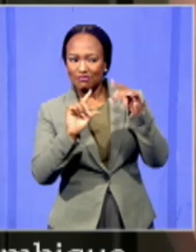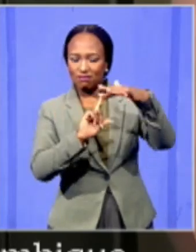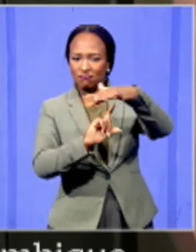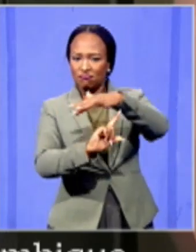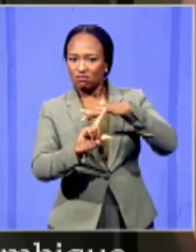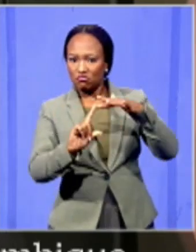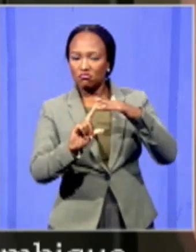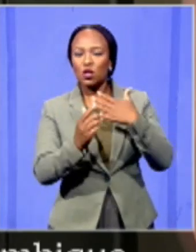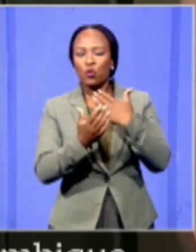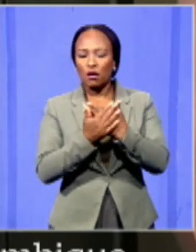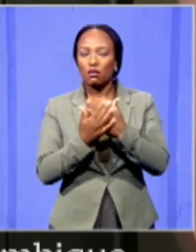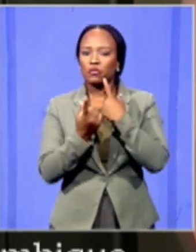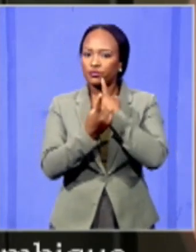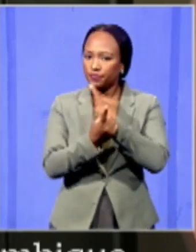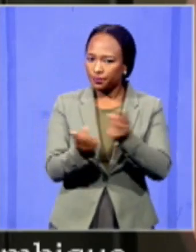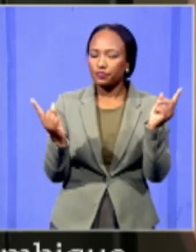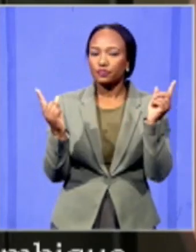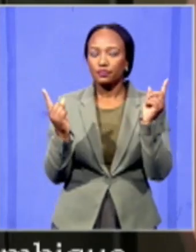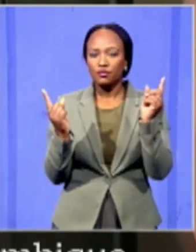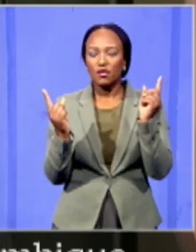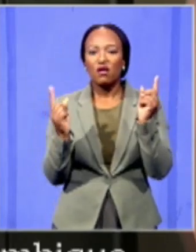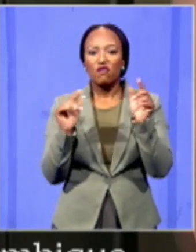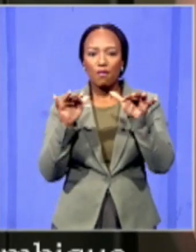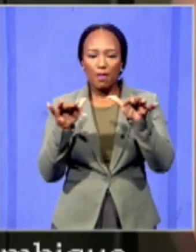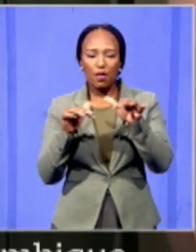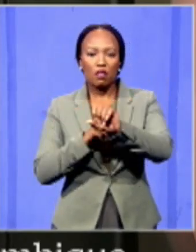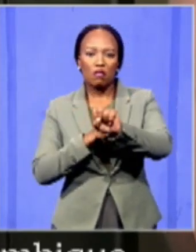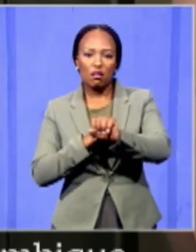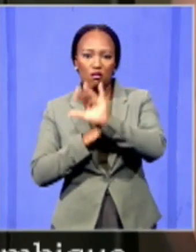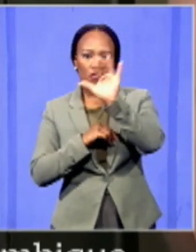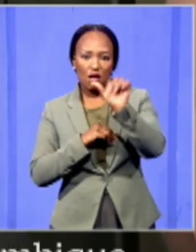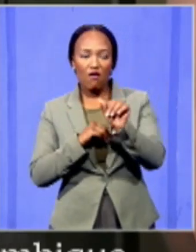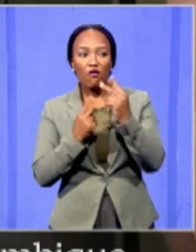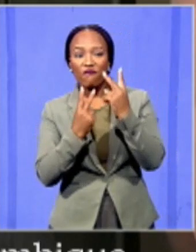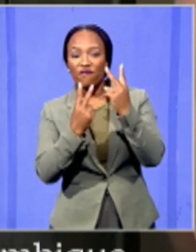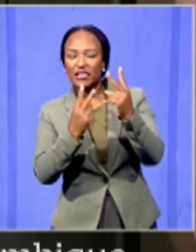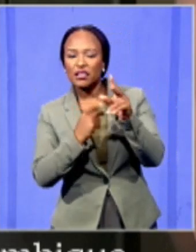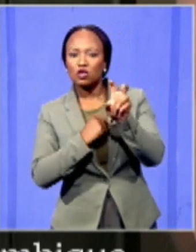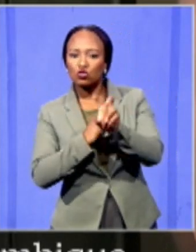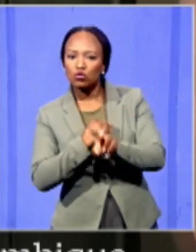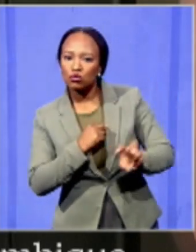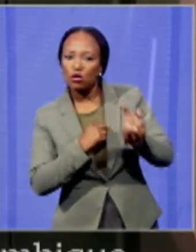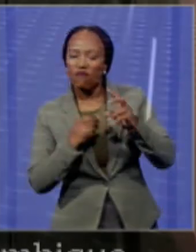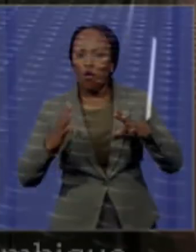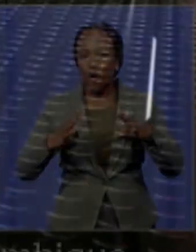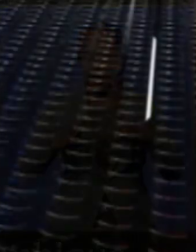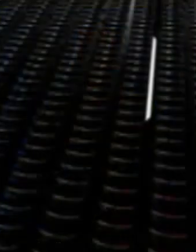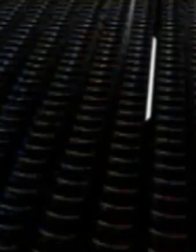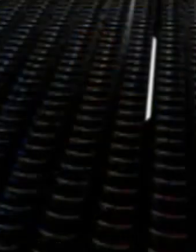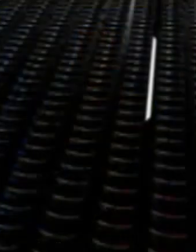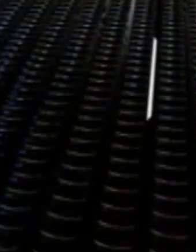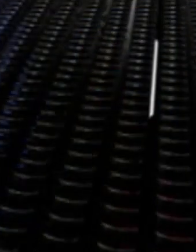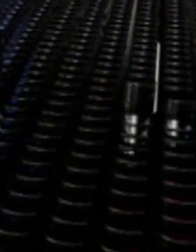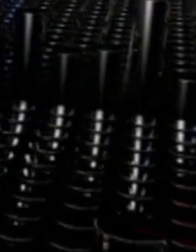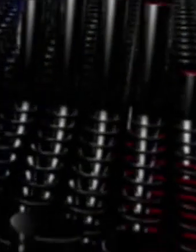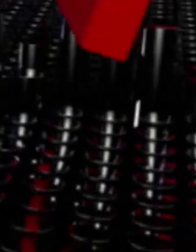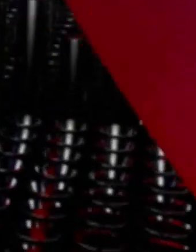to issue the alert for our citizens in terms of tourism in Mozambique.